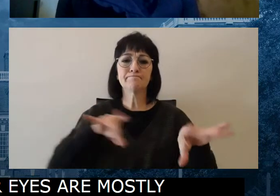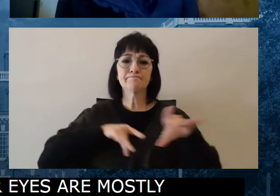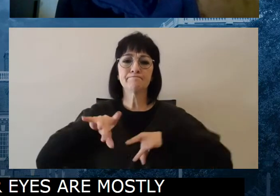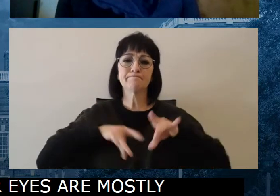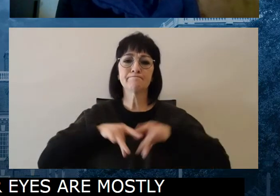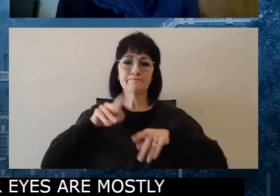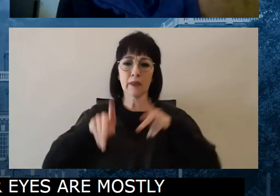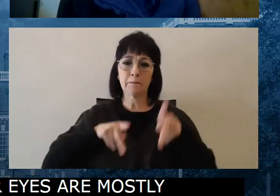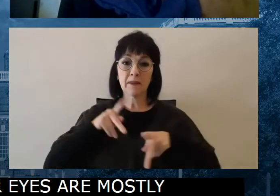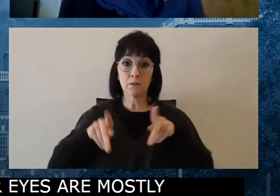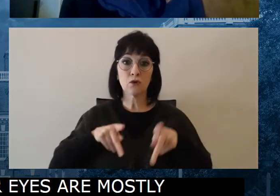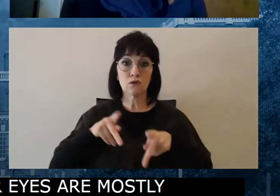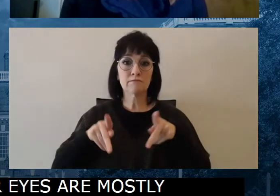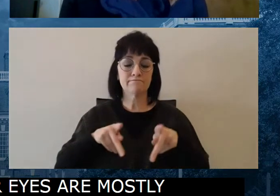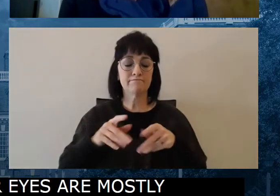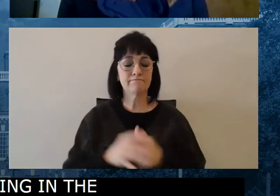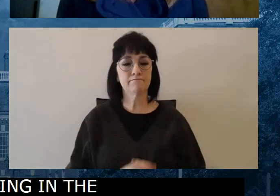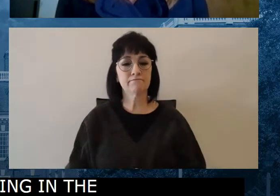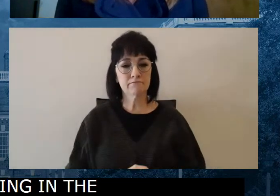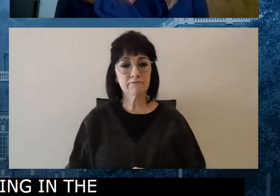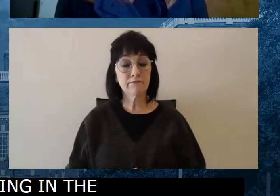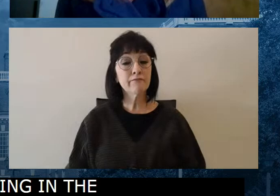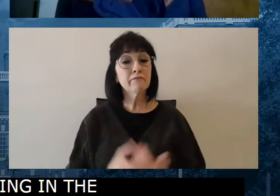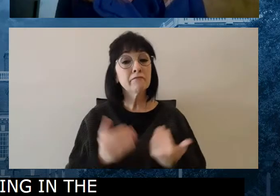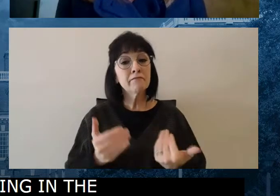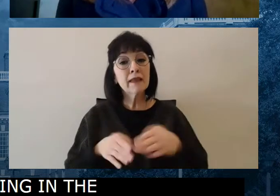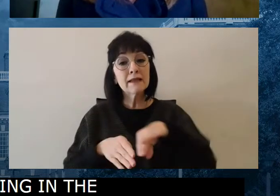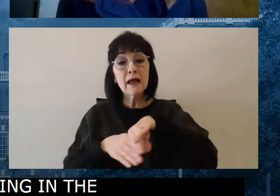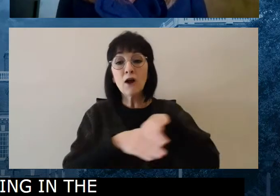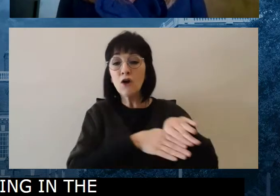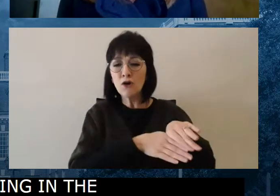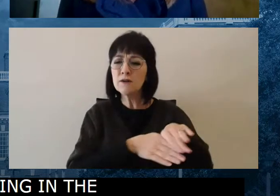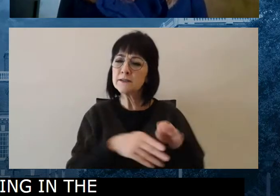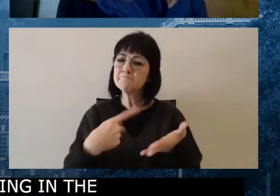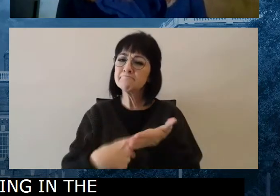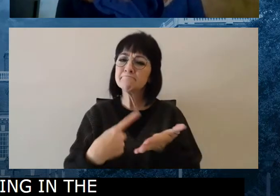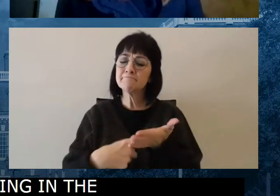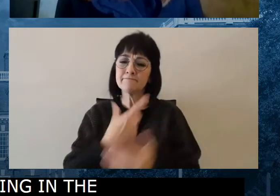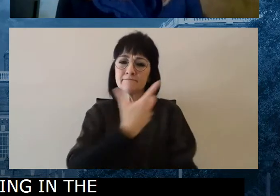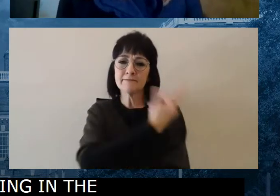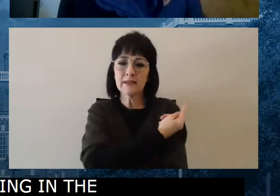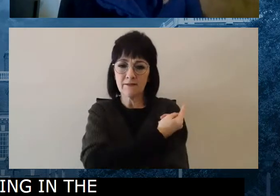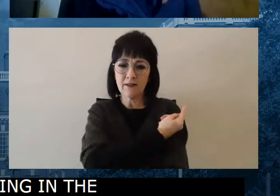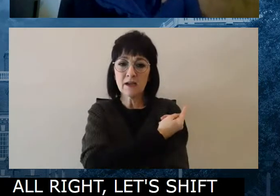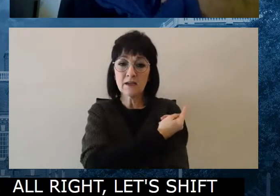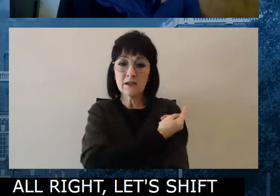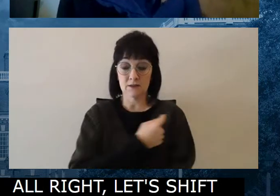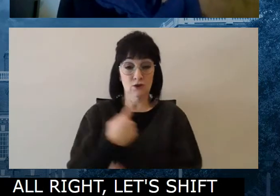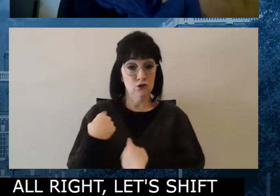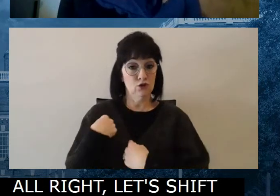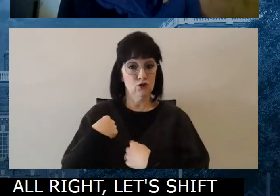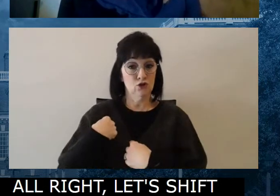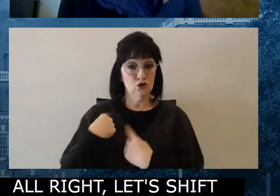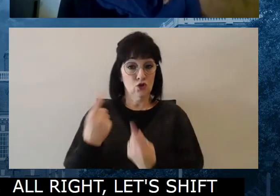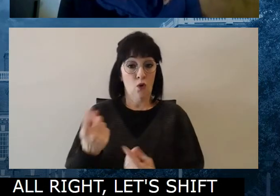are with our vaccine doses. We have over 220,000 doses